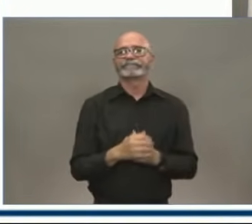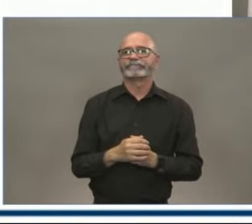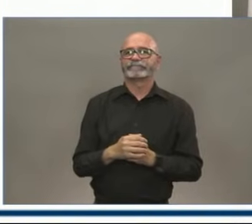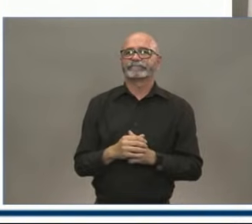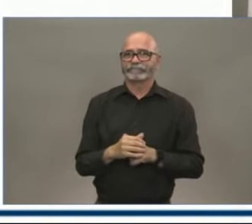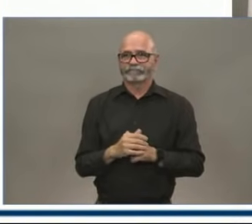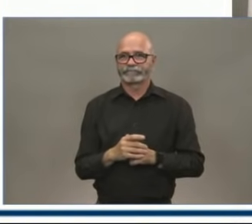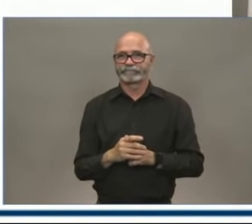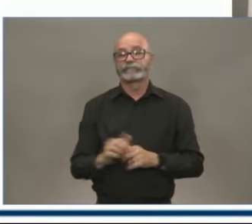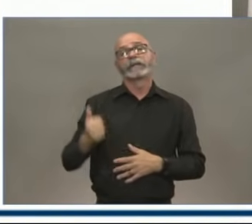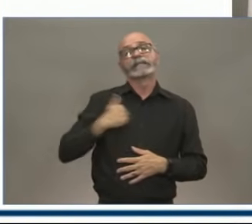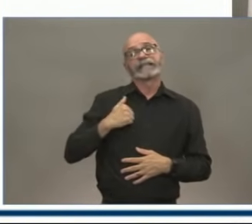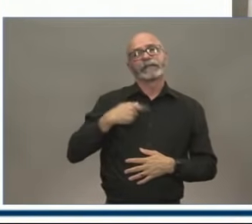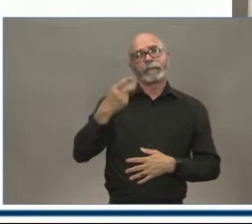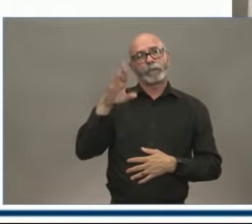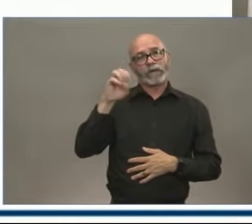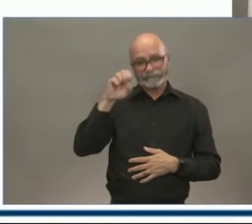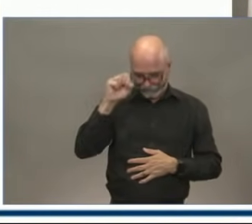Press, Keith Doucette.